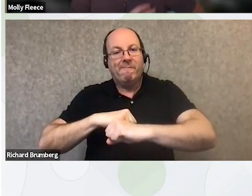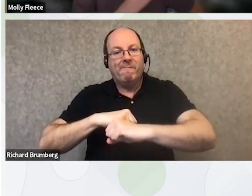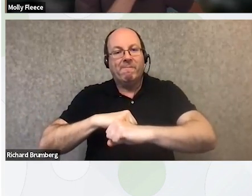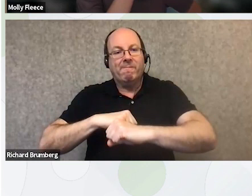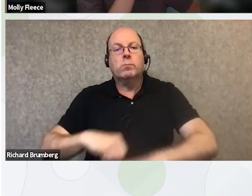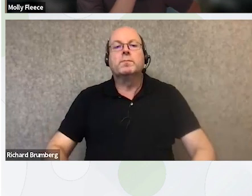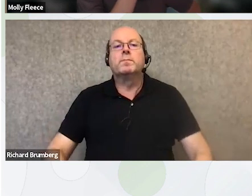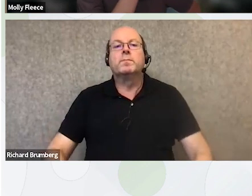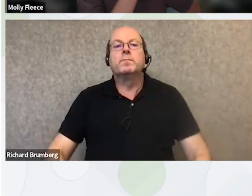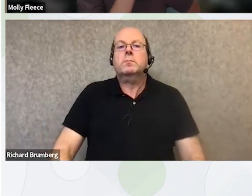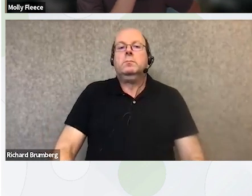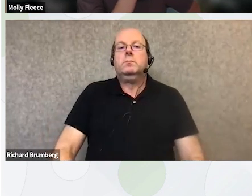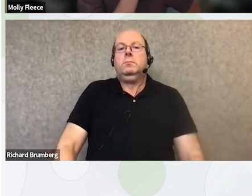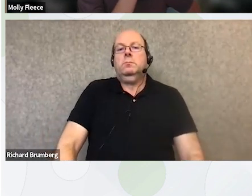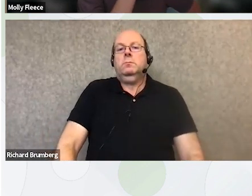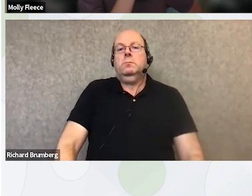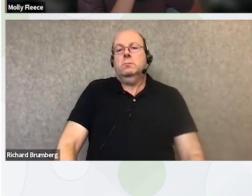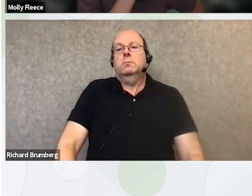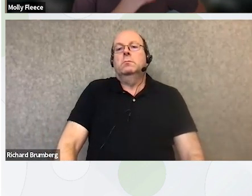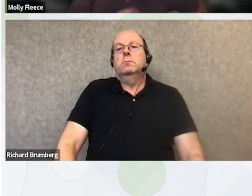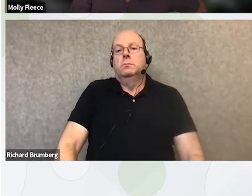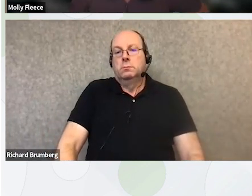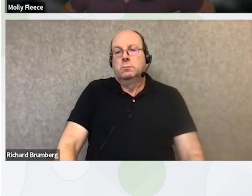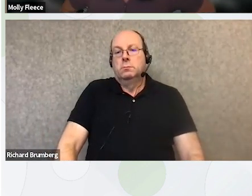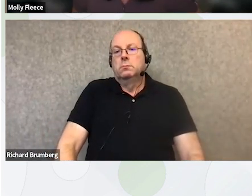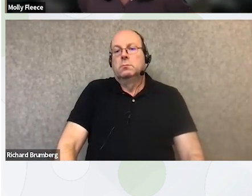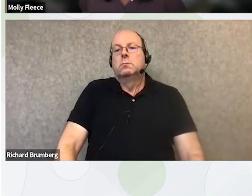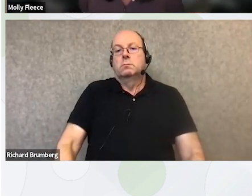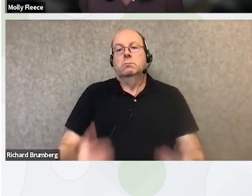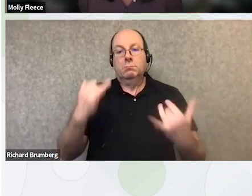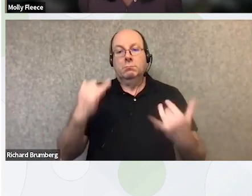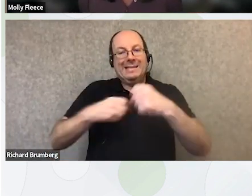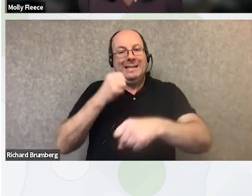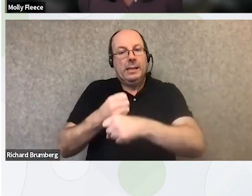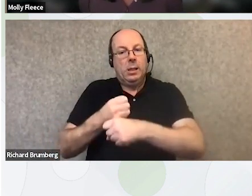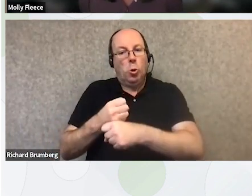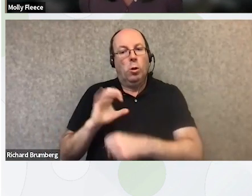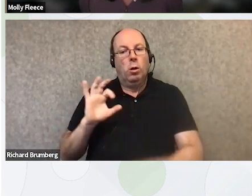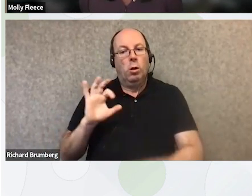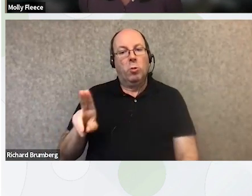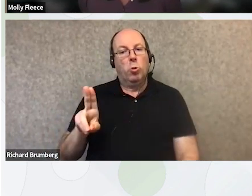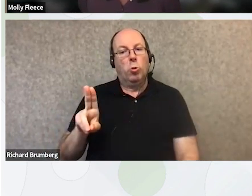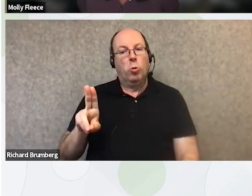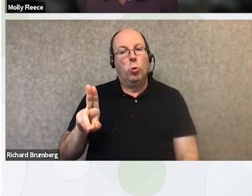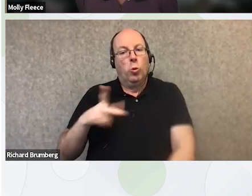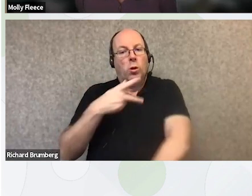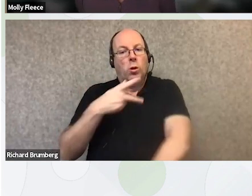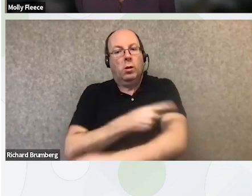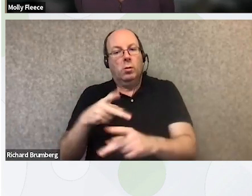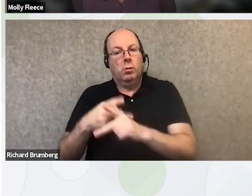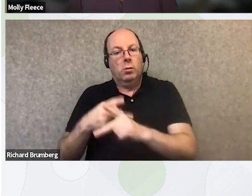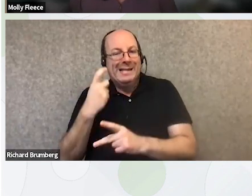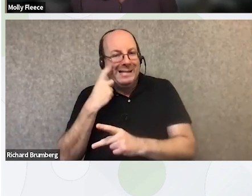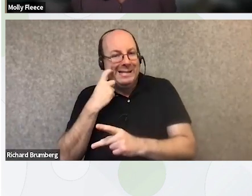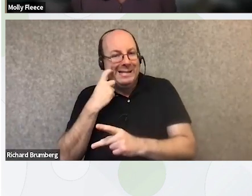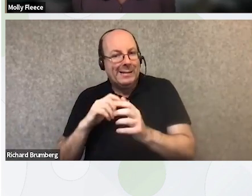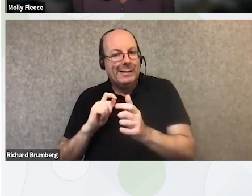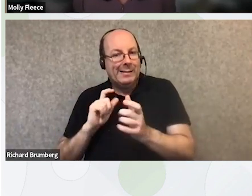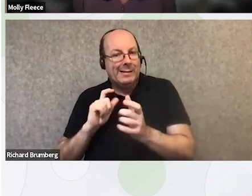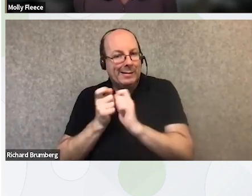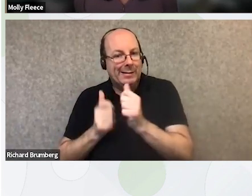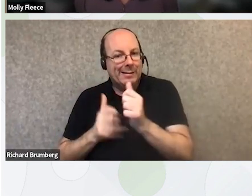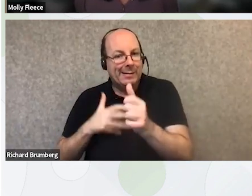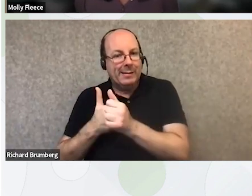Now, which influenza vaccines are available for this season? This chart was also updated here recently, and you can see on